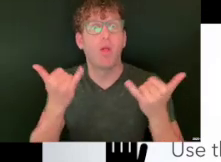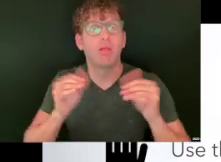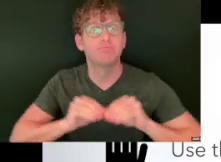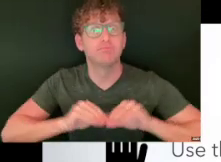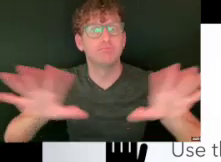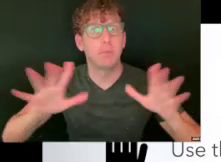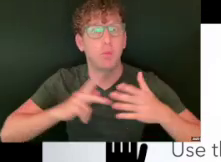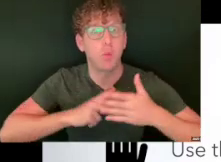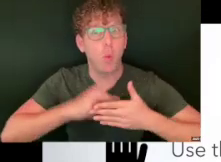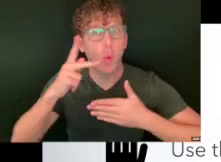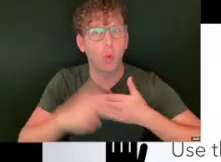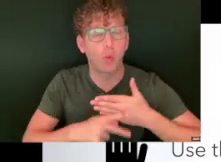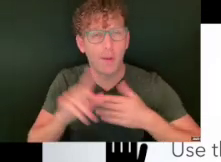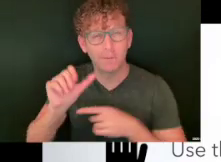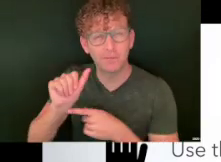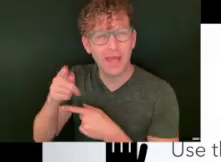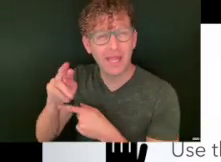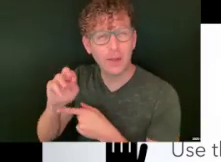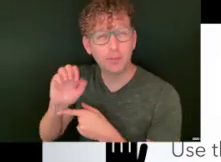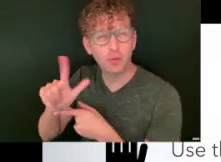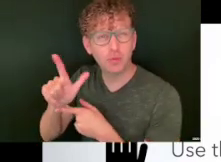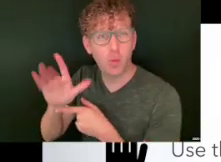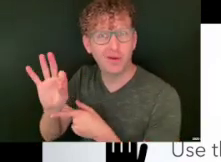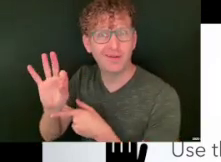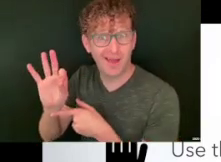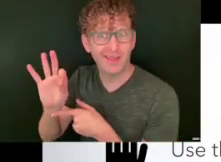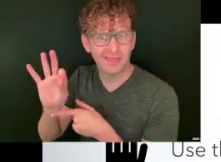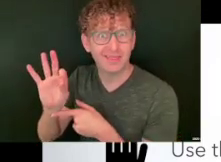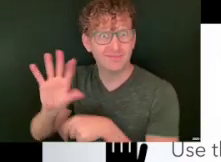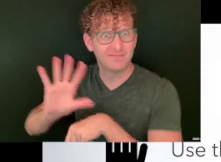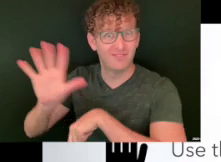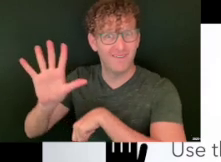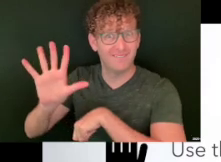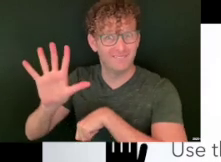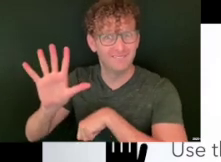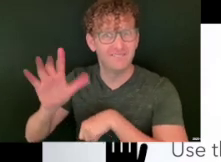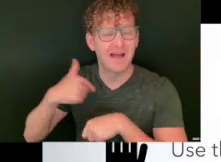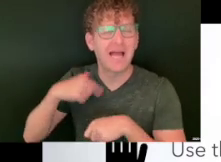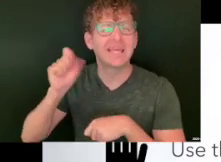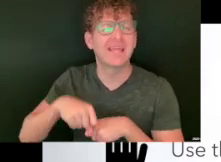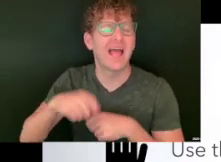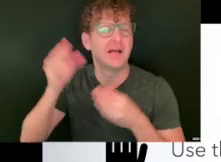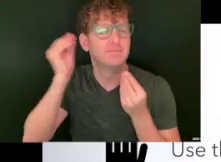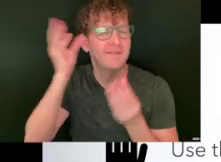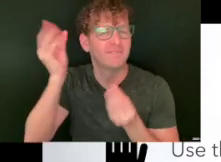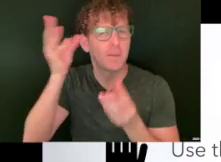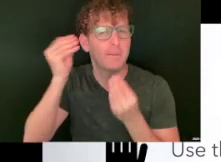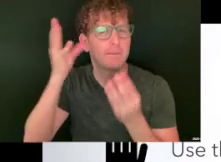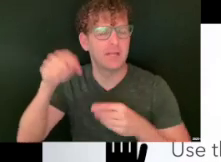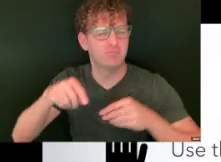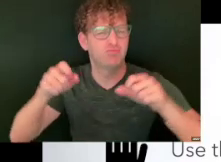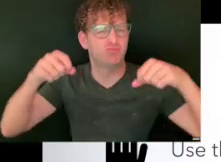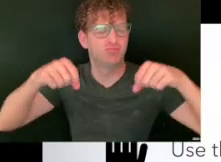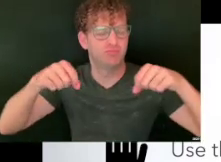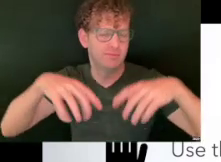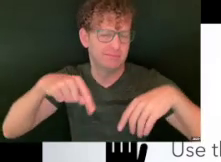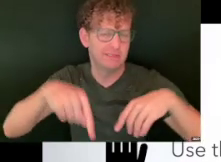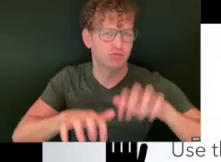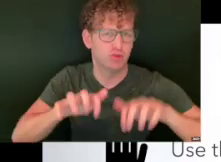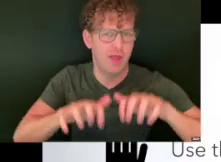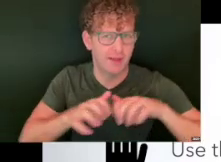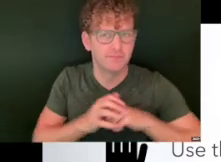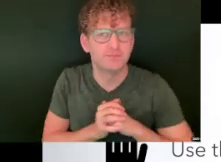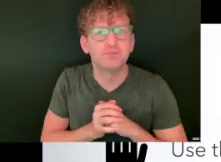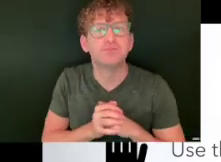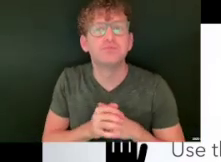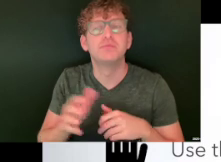There are currently no hands. There we are. Okay. Rob Youngren, please go ahead and